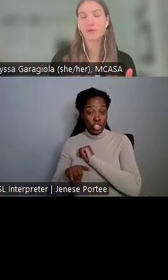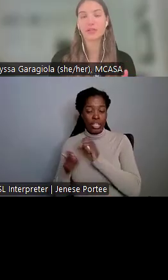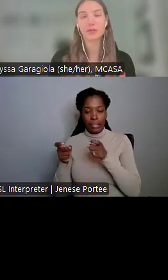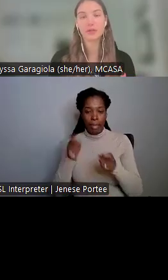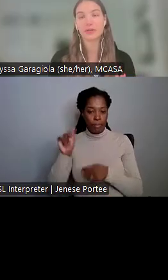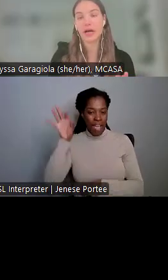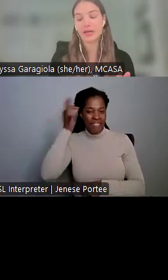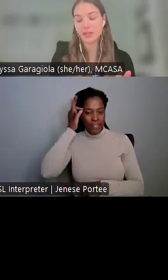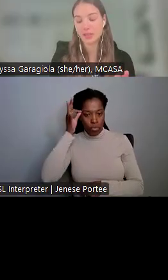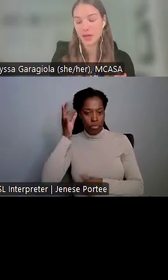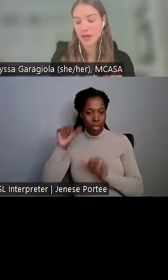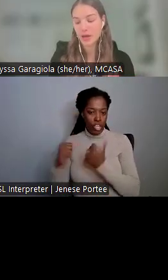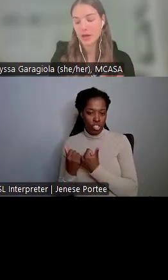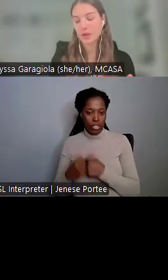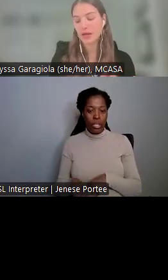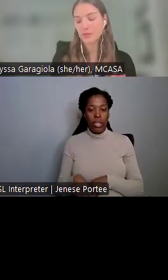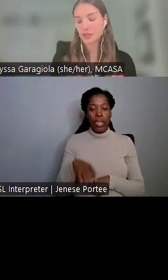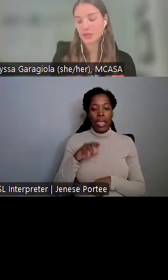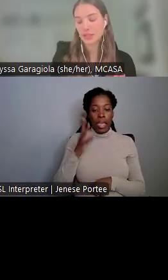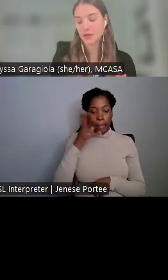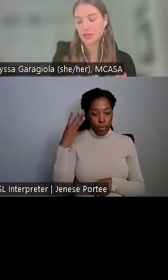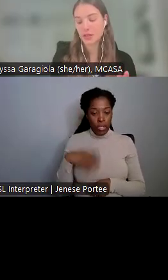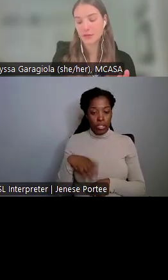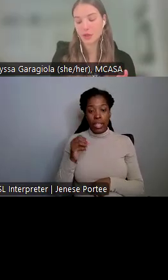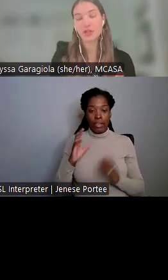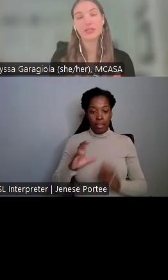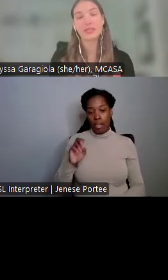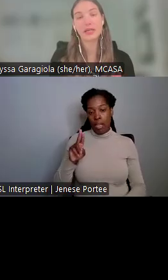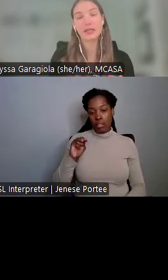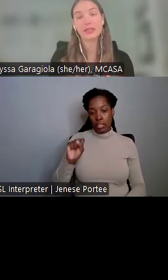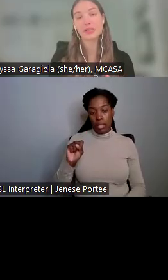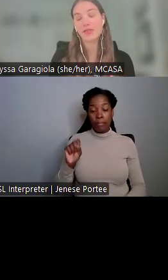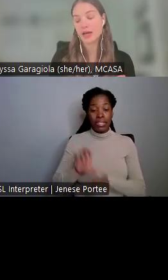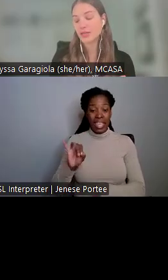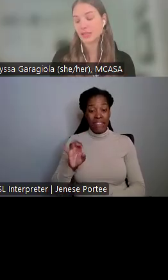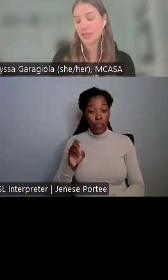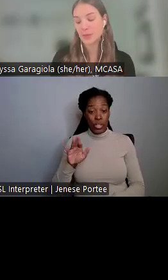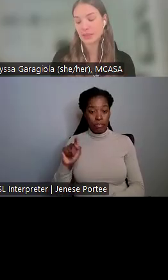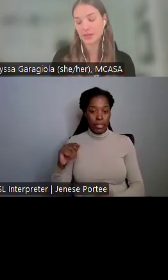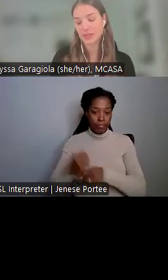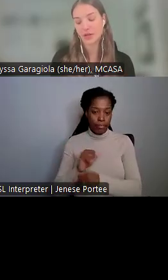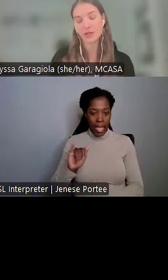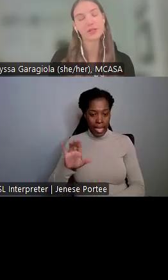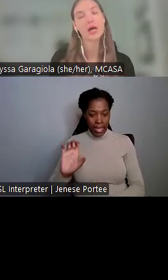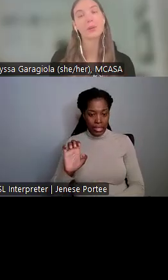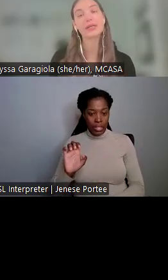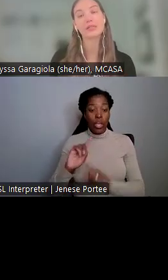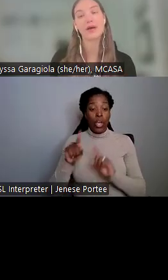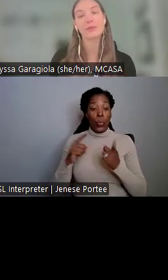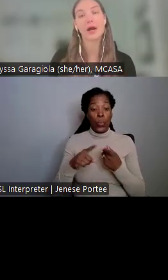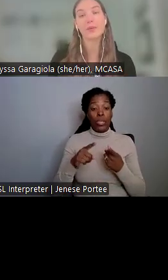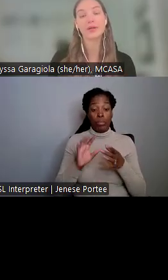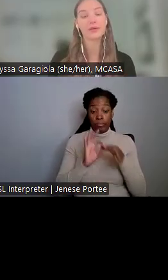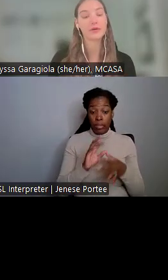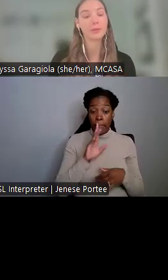Customs Enforcement, or ICE. And when it comes to the standards of immigration detainees, that is a separate set of standards released